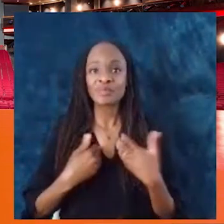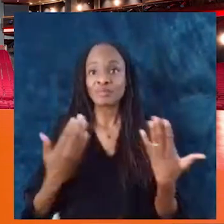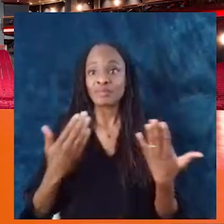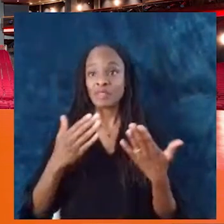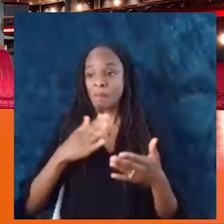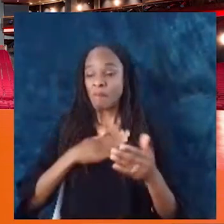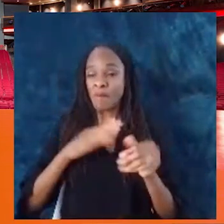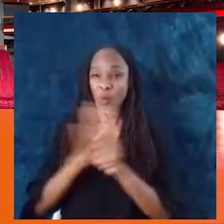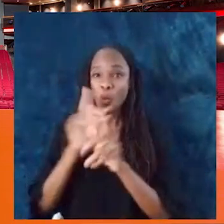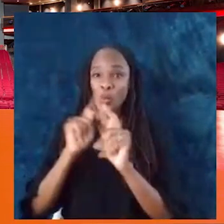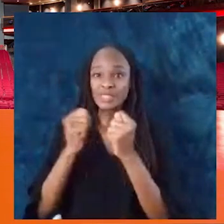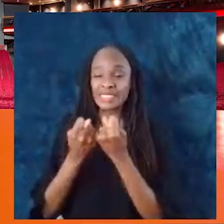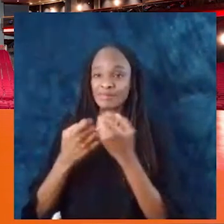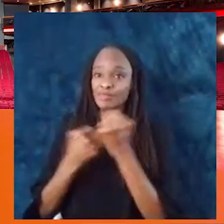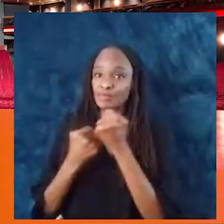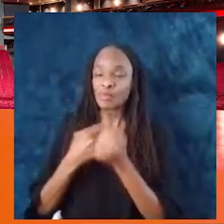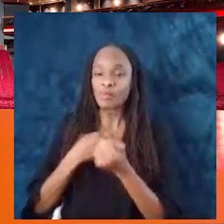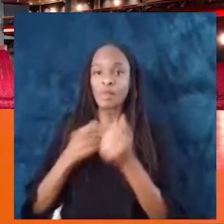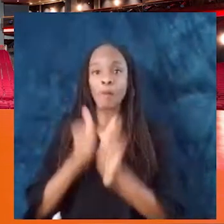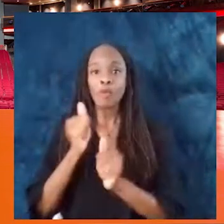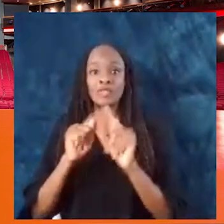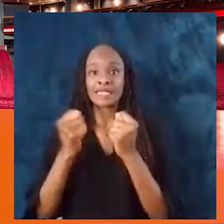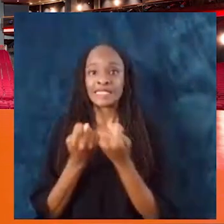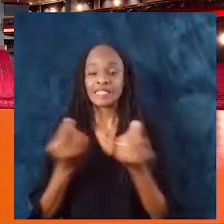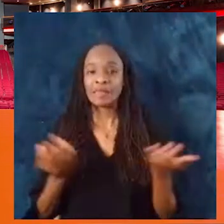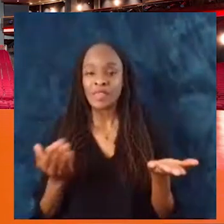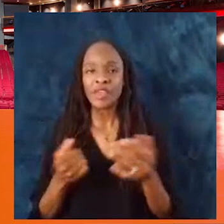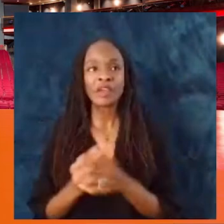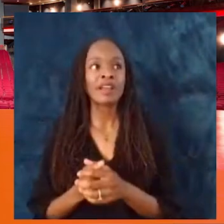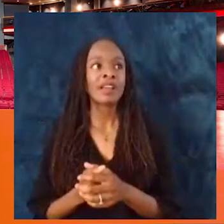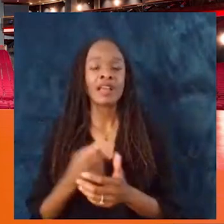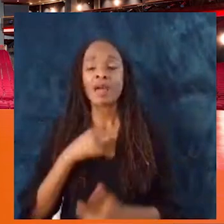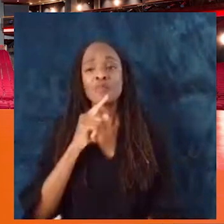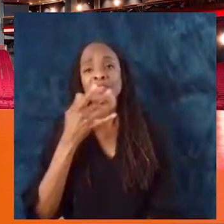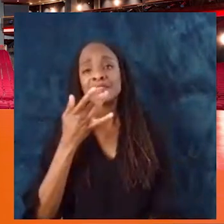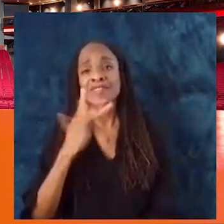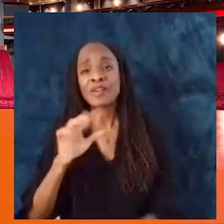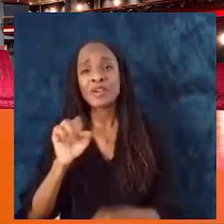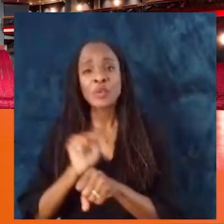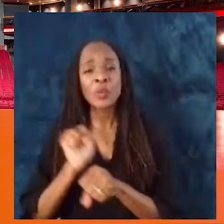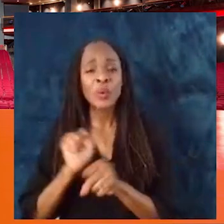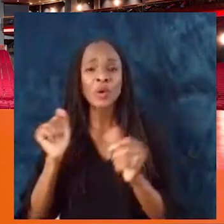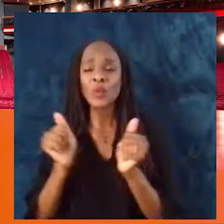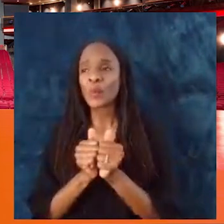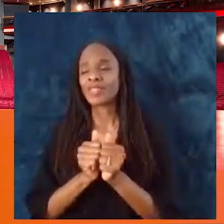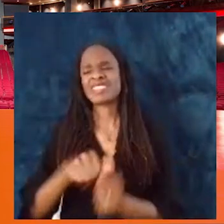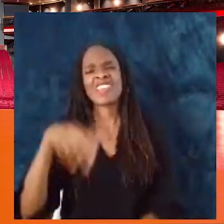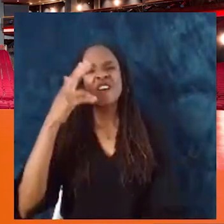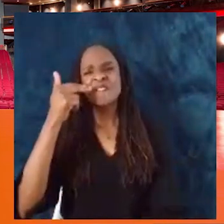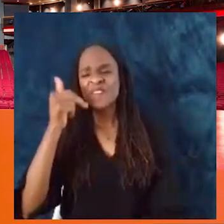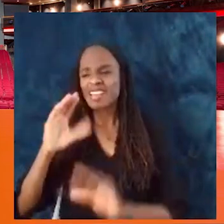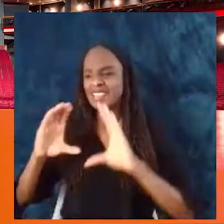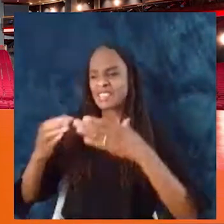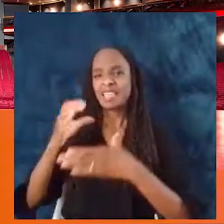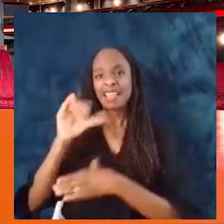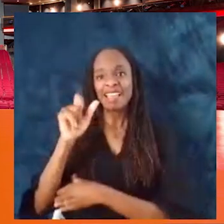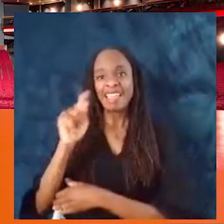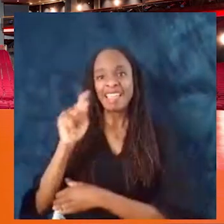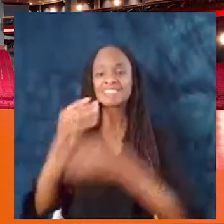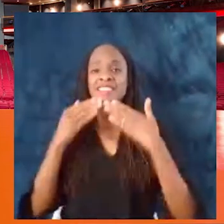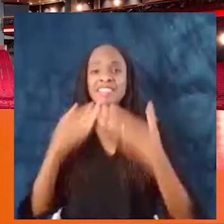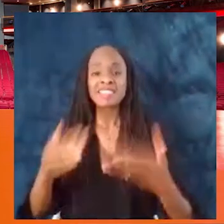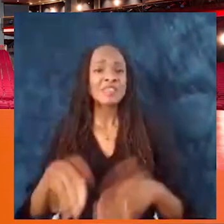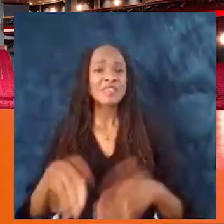behind me, at least most of the team here. You know, I was so fortunate to work with a hilarious cast. Thank you, Maysoon,